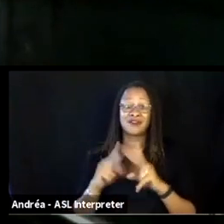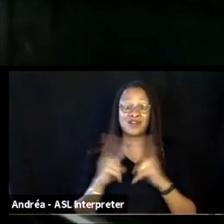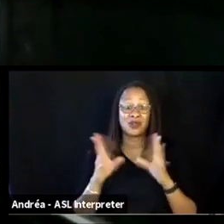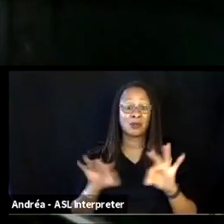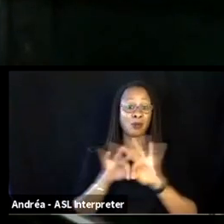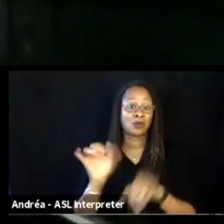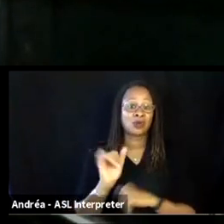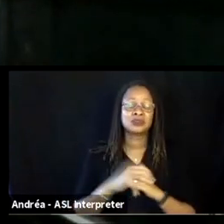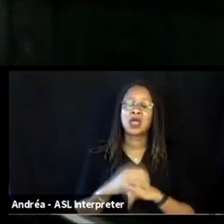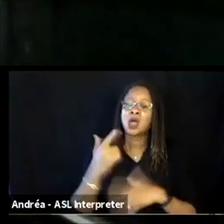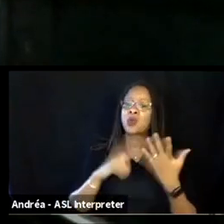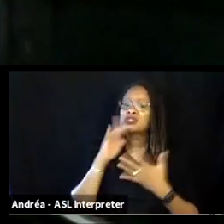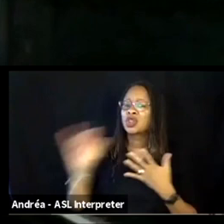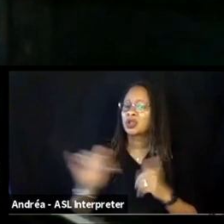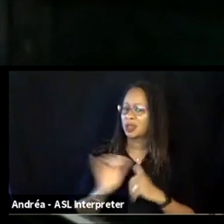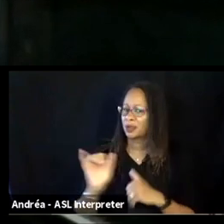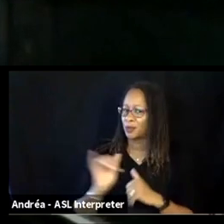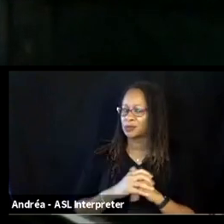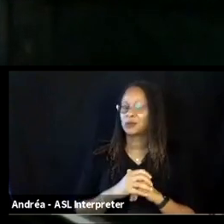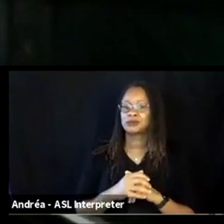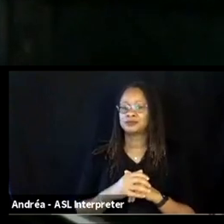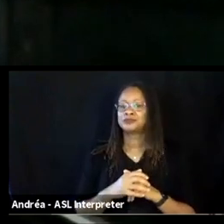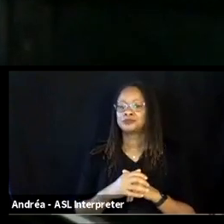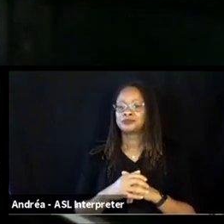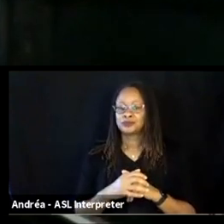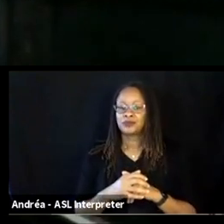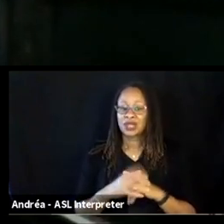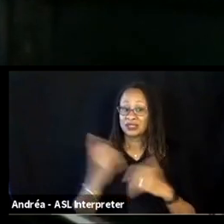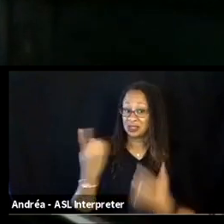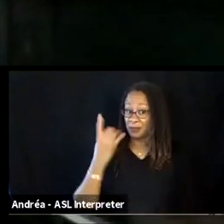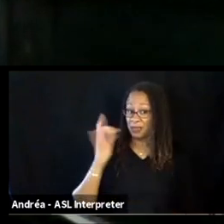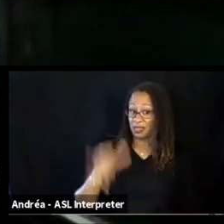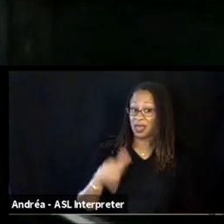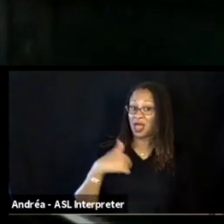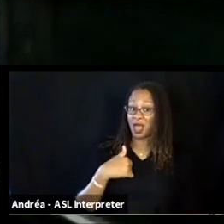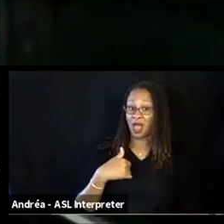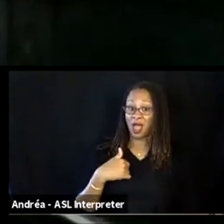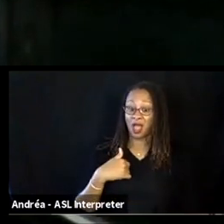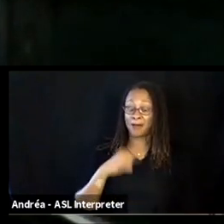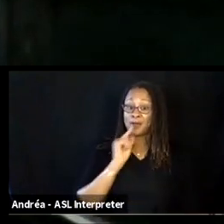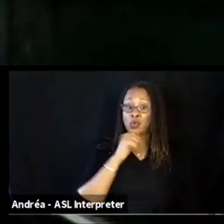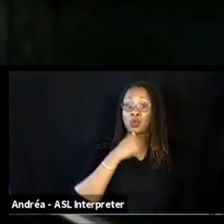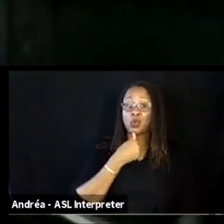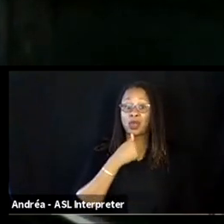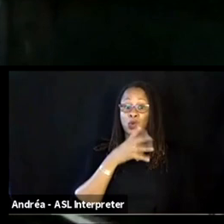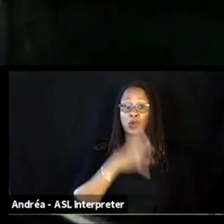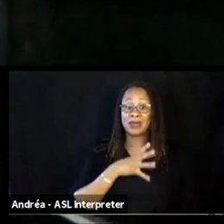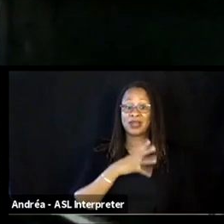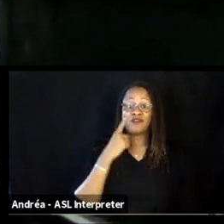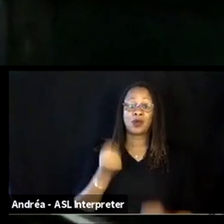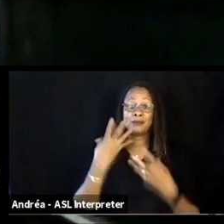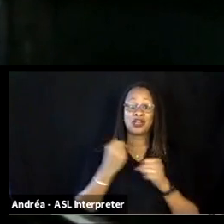also what does that portrayal look like? You know, is it something, I'm a queer woman and for so many years I only